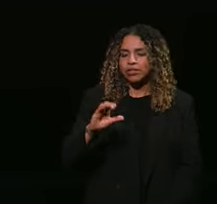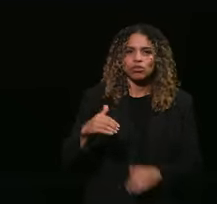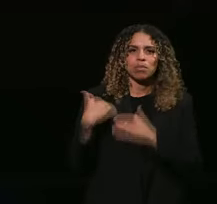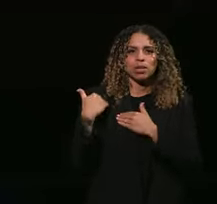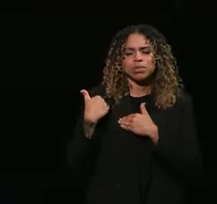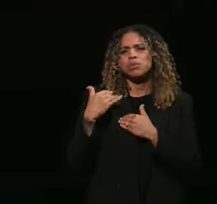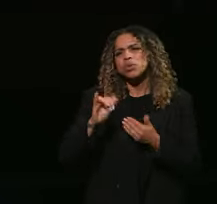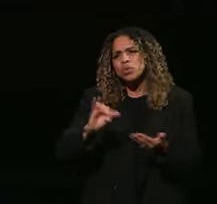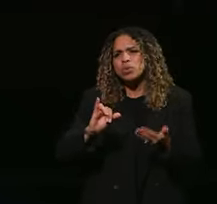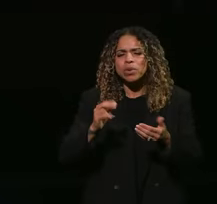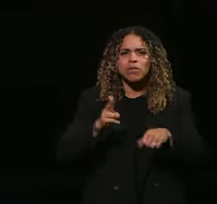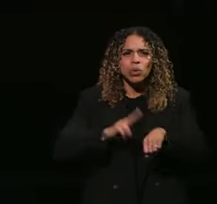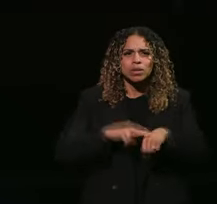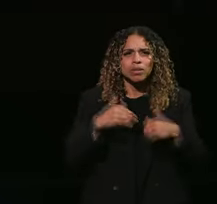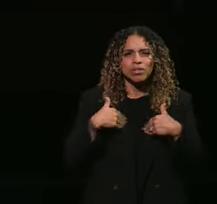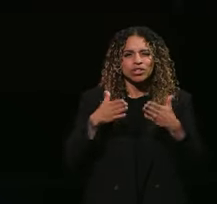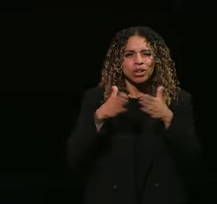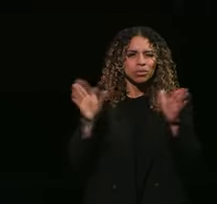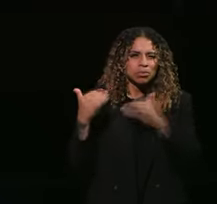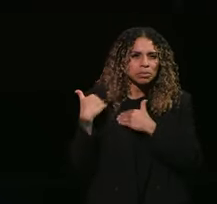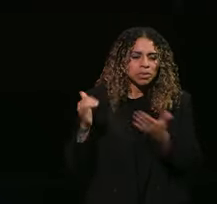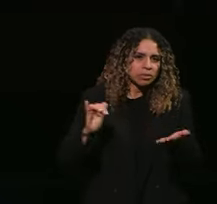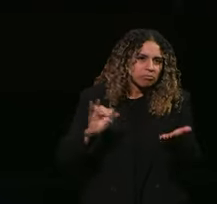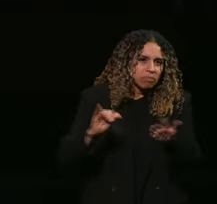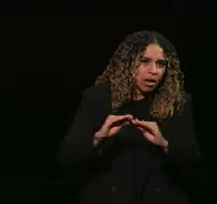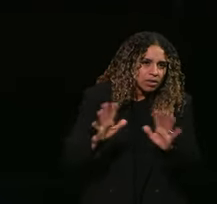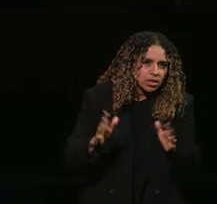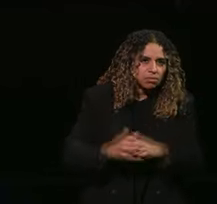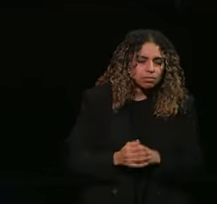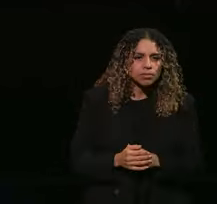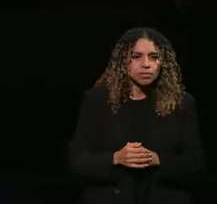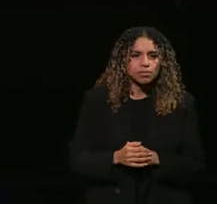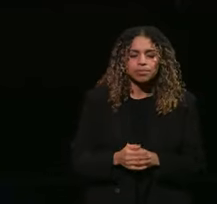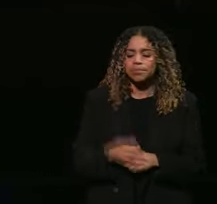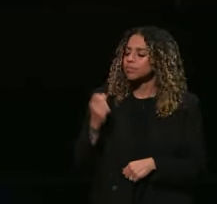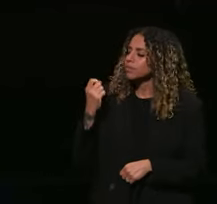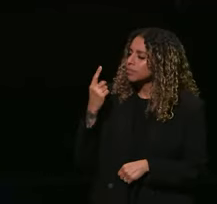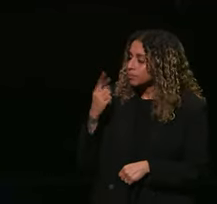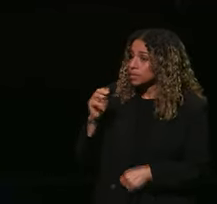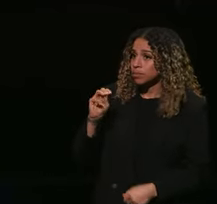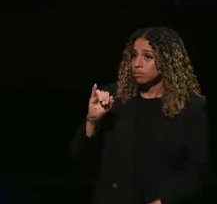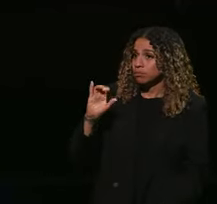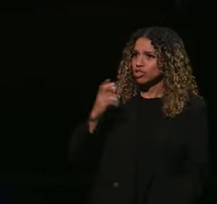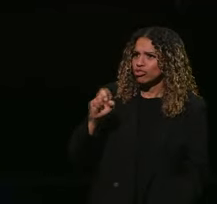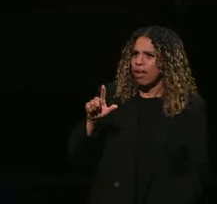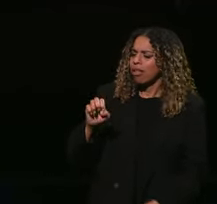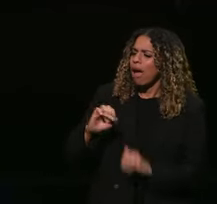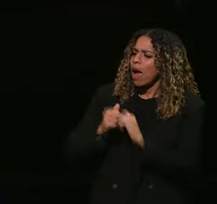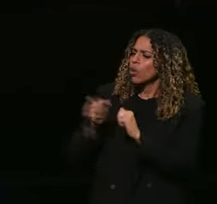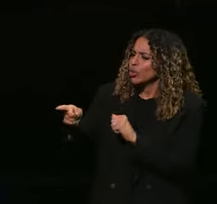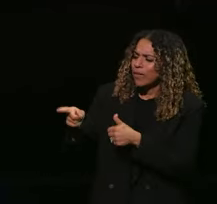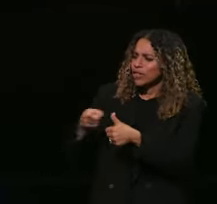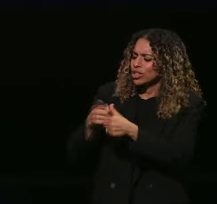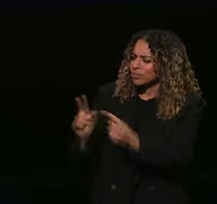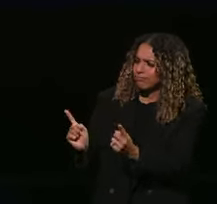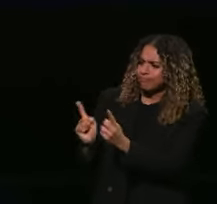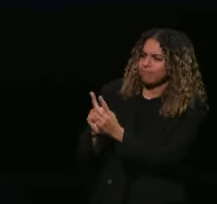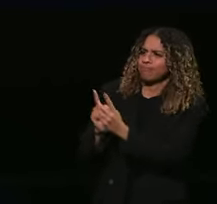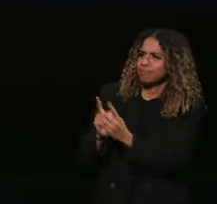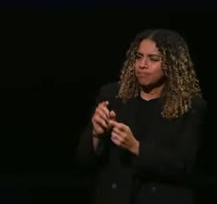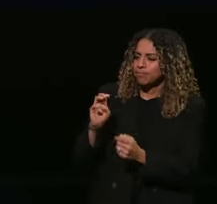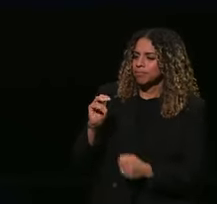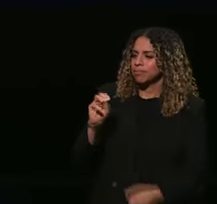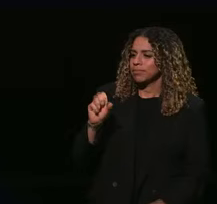obviously. And Michelle, how were you first connected to Mstislav and the